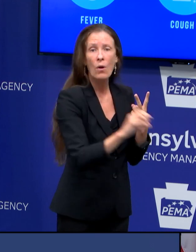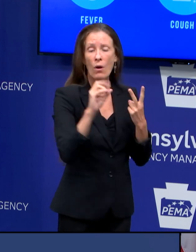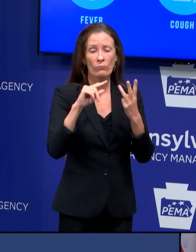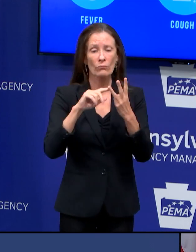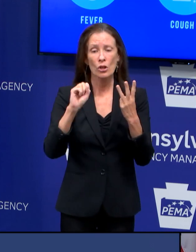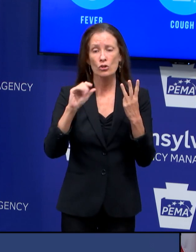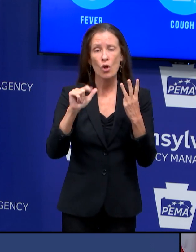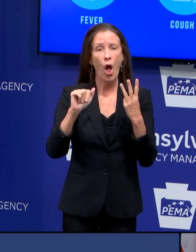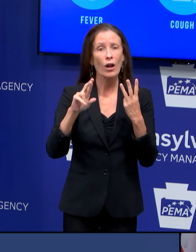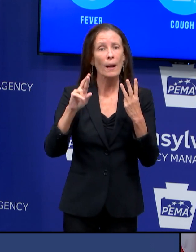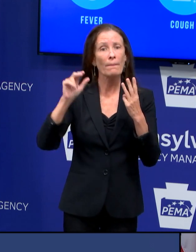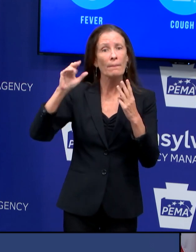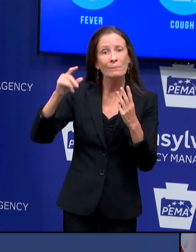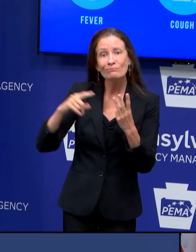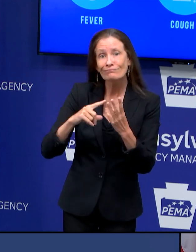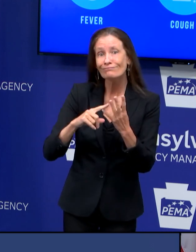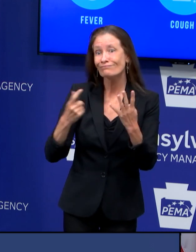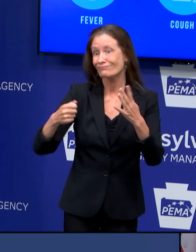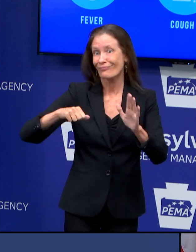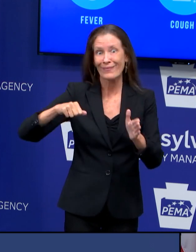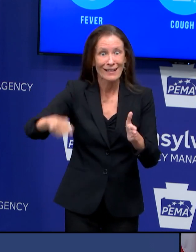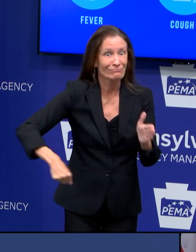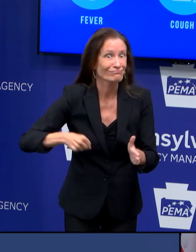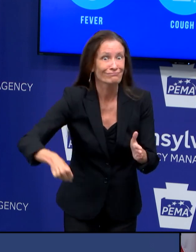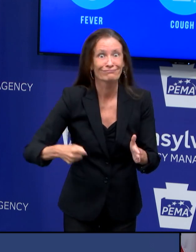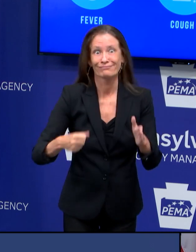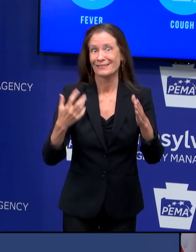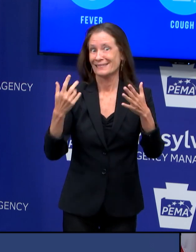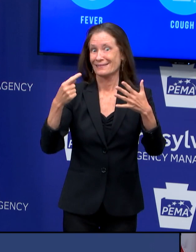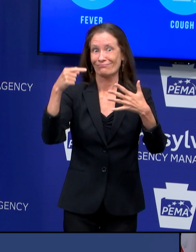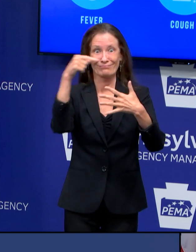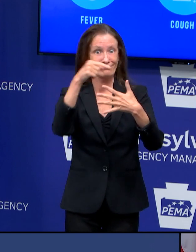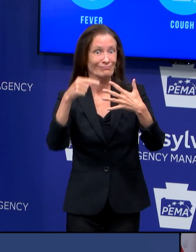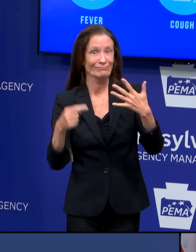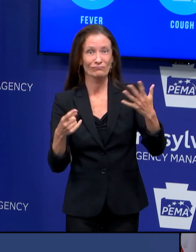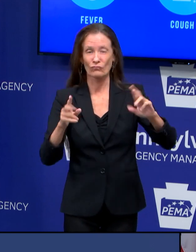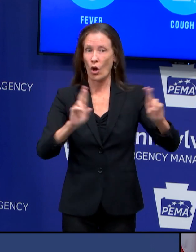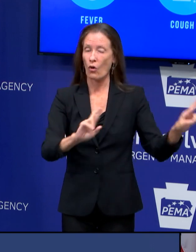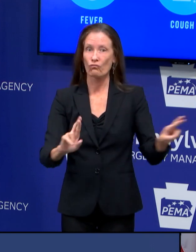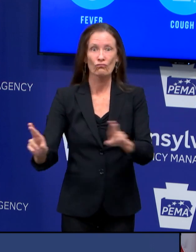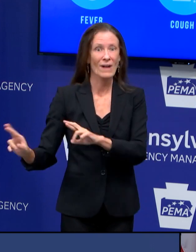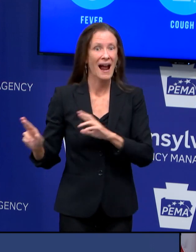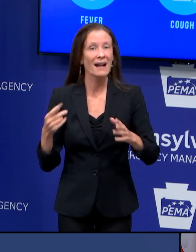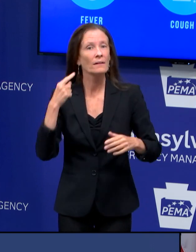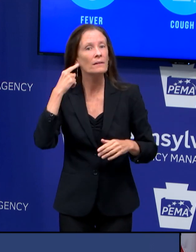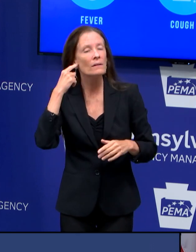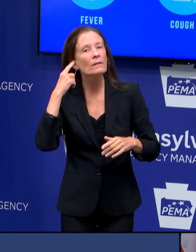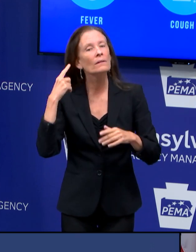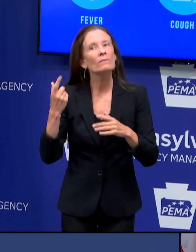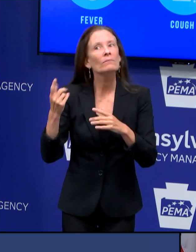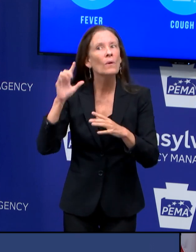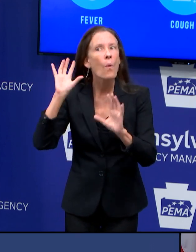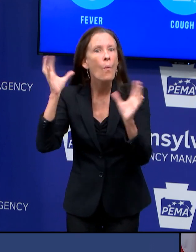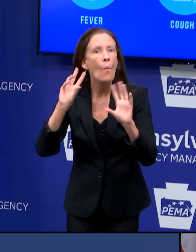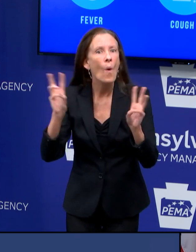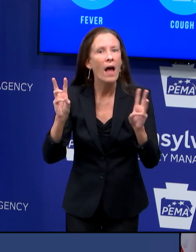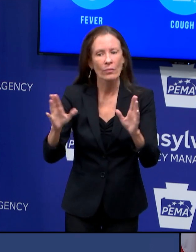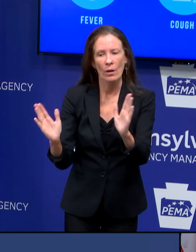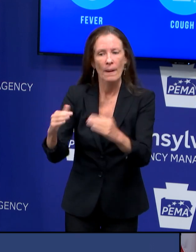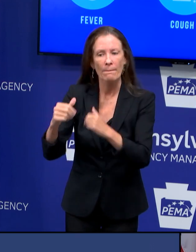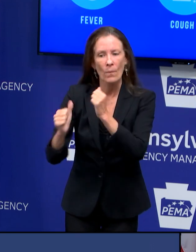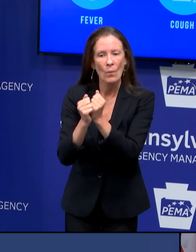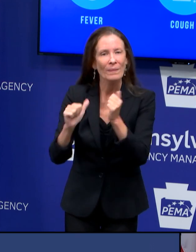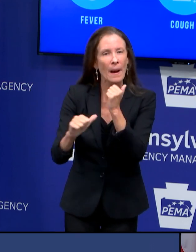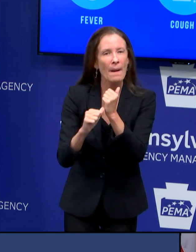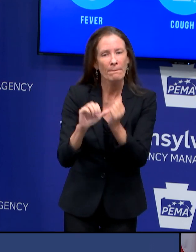battery to store power. A weather radio may be the best way to wake you during an overnight event. Think of it like a smoke alarm for dangerous